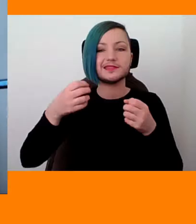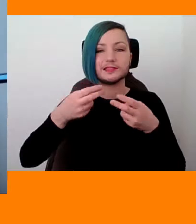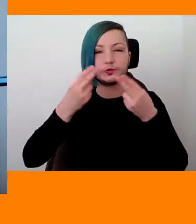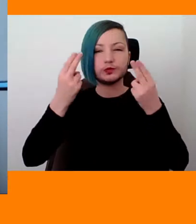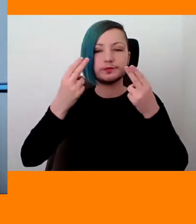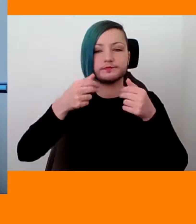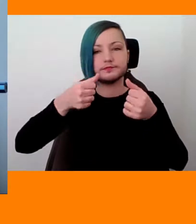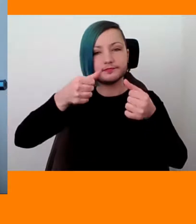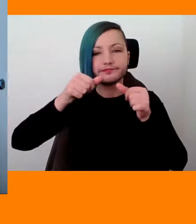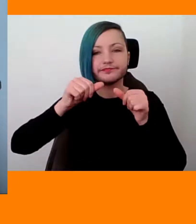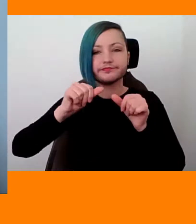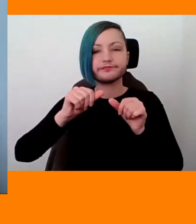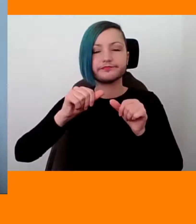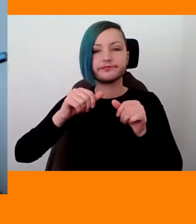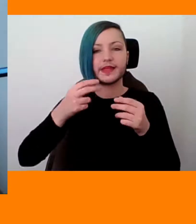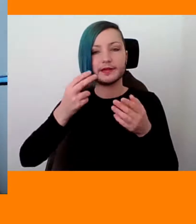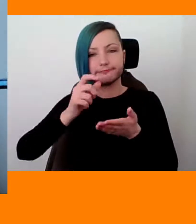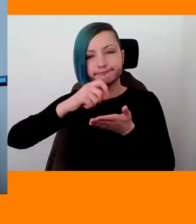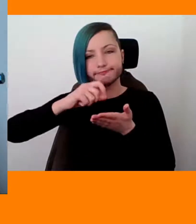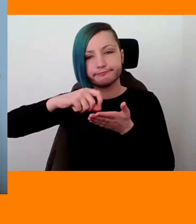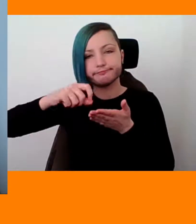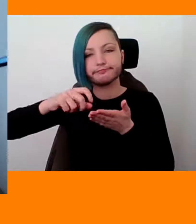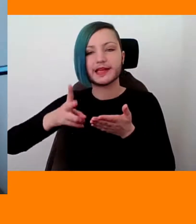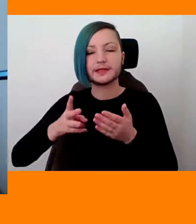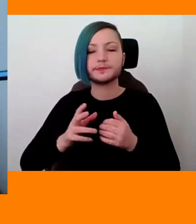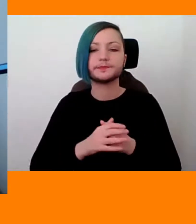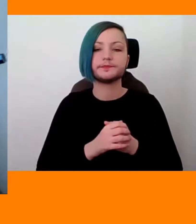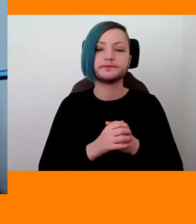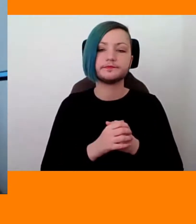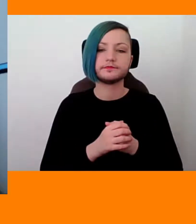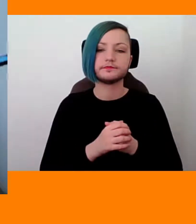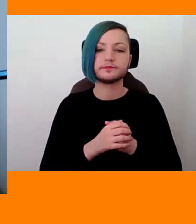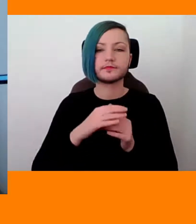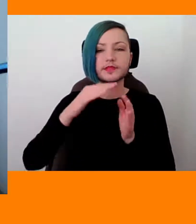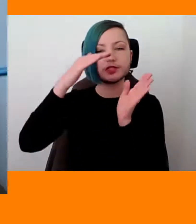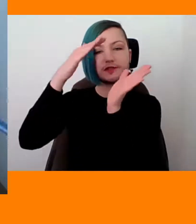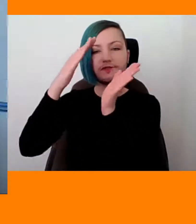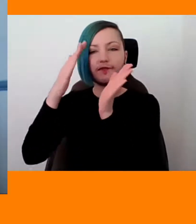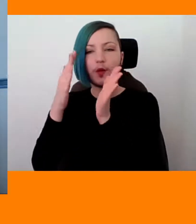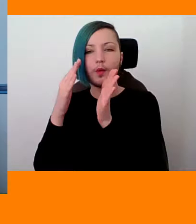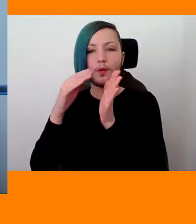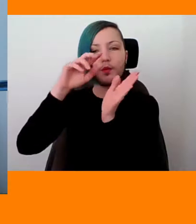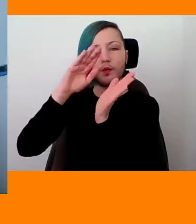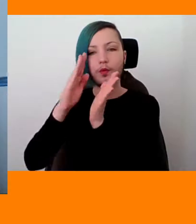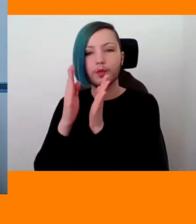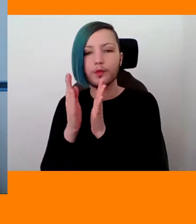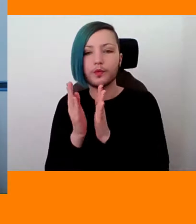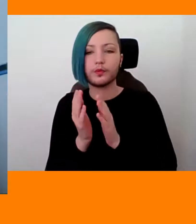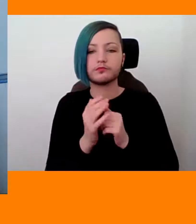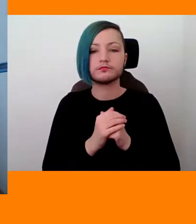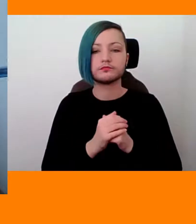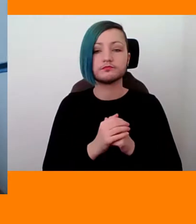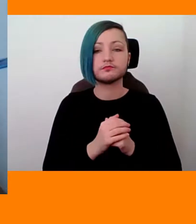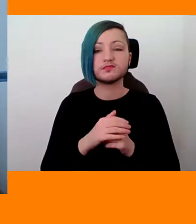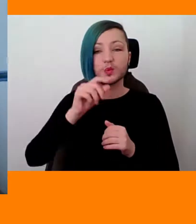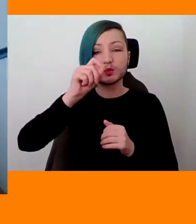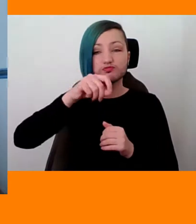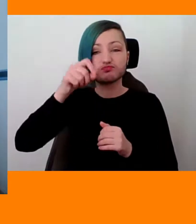here. So just follow it round These strokes can be quite